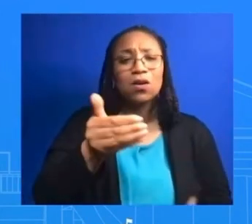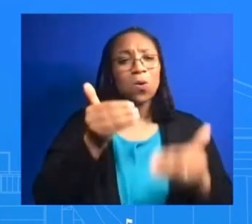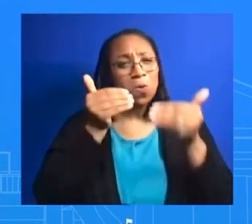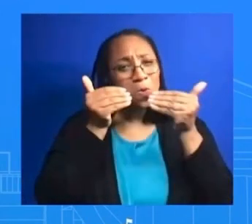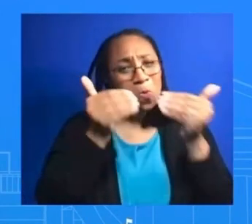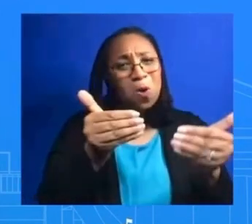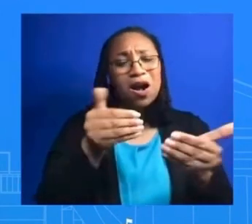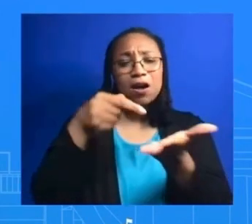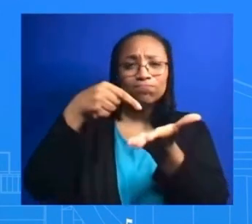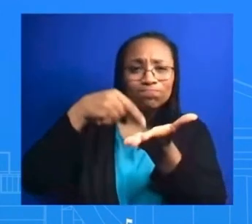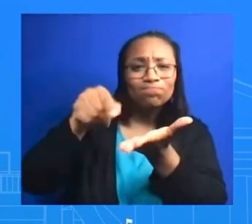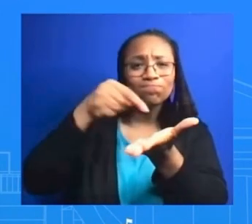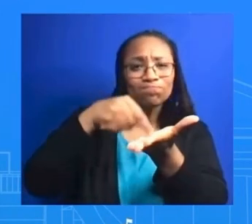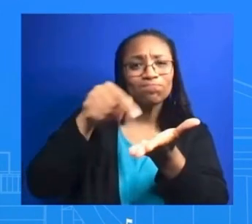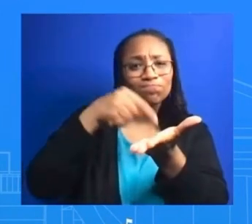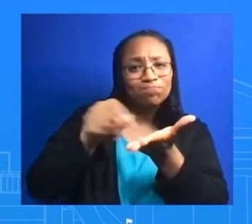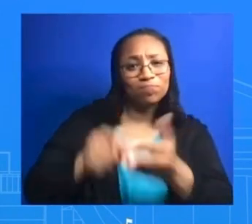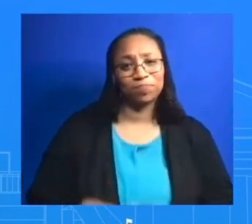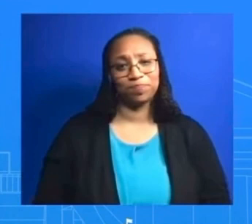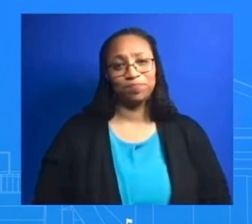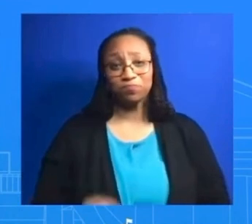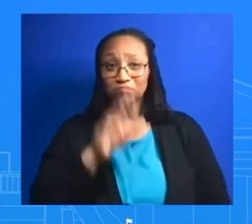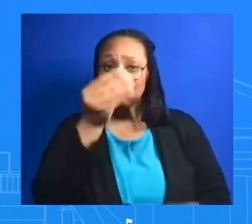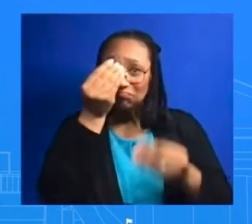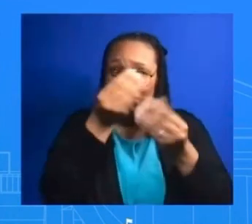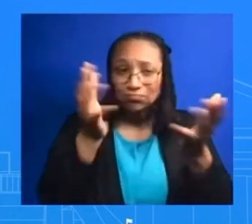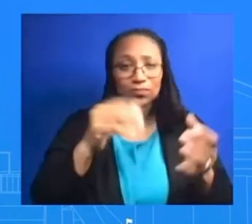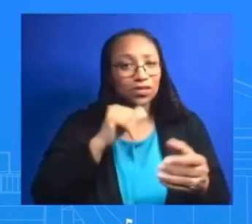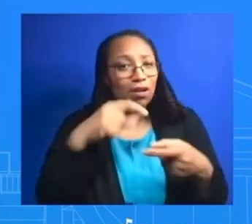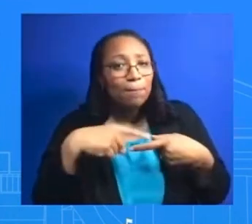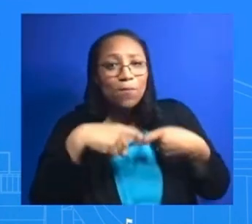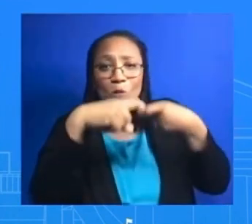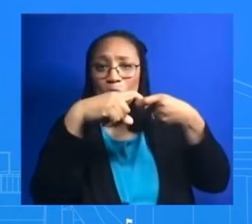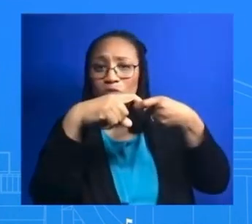It is a process through which we're going to support our borrowers by